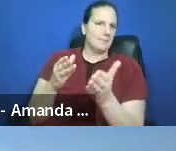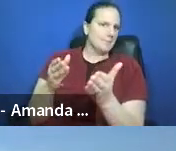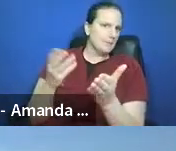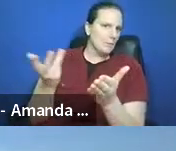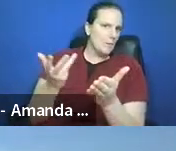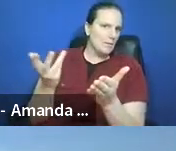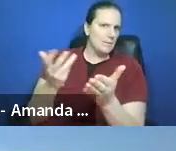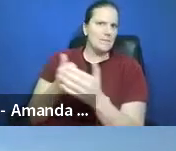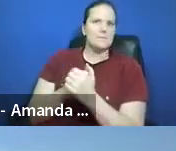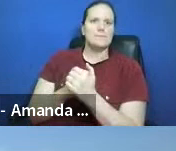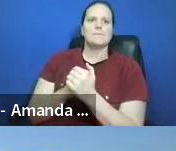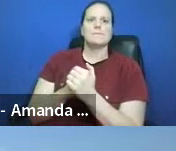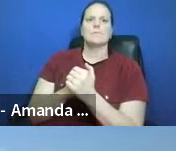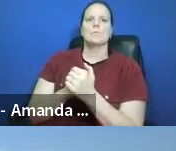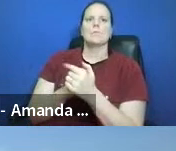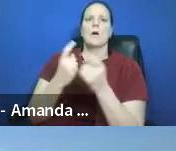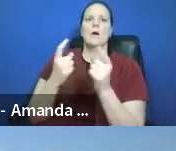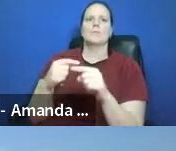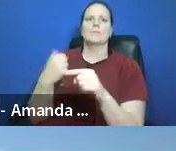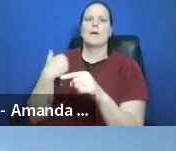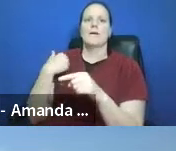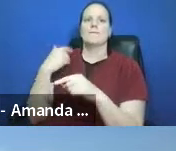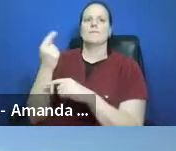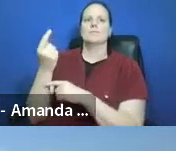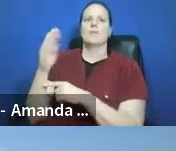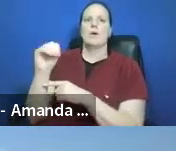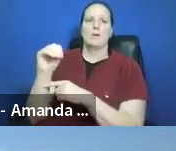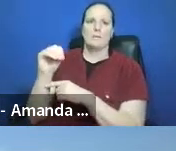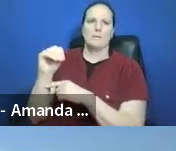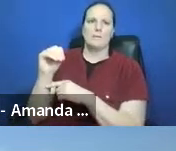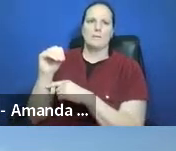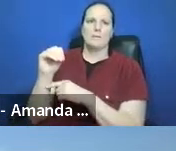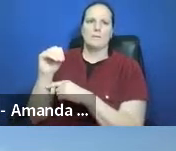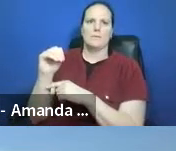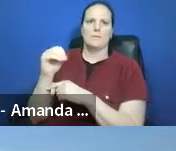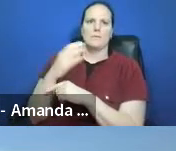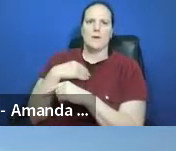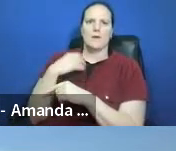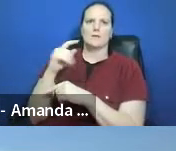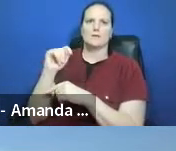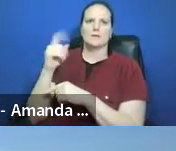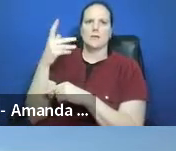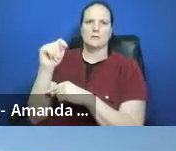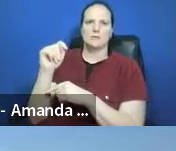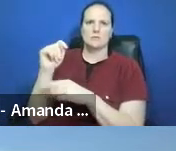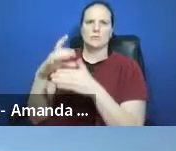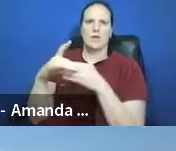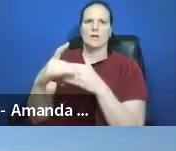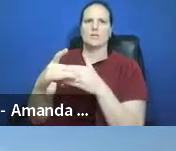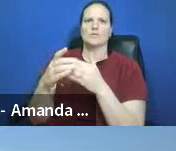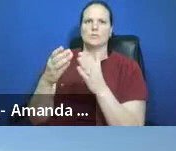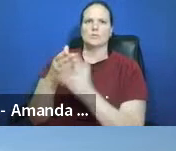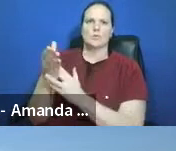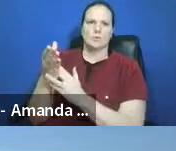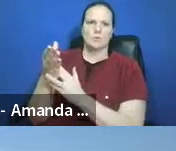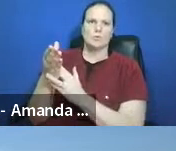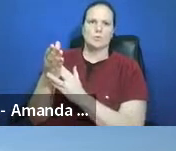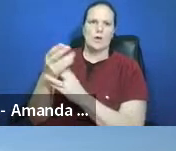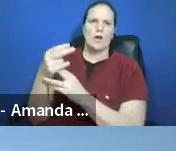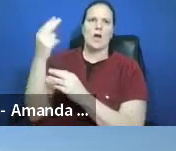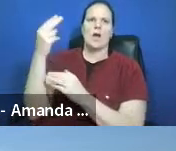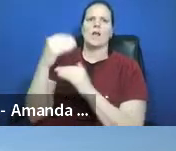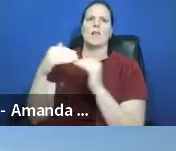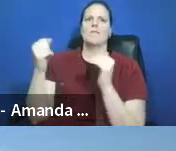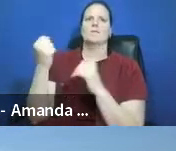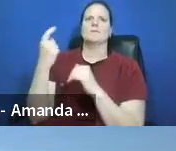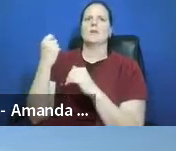We just so happen to have Tom and Knight Architects here to kind of guide us through a high-level understanding of what